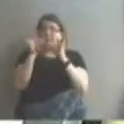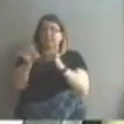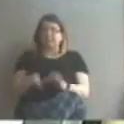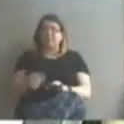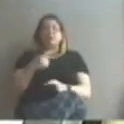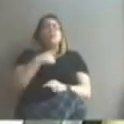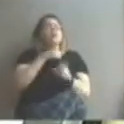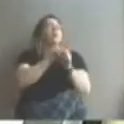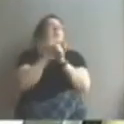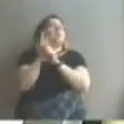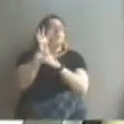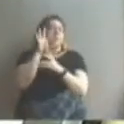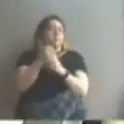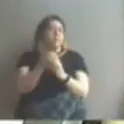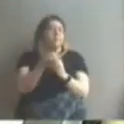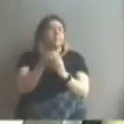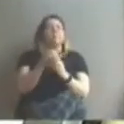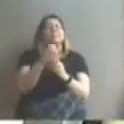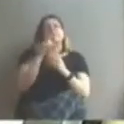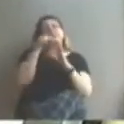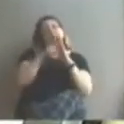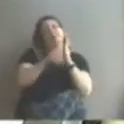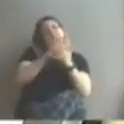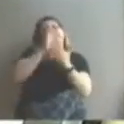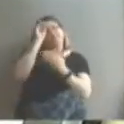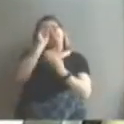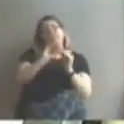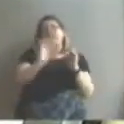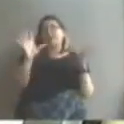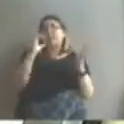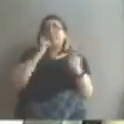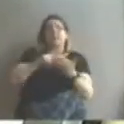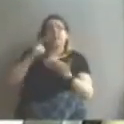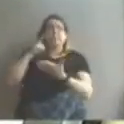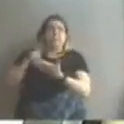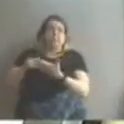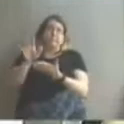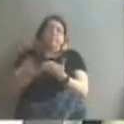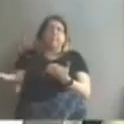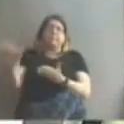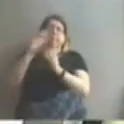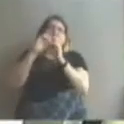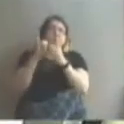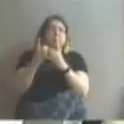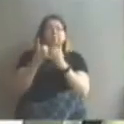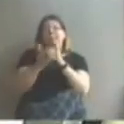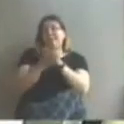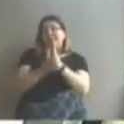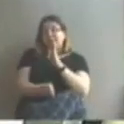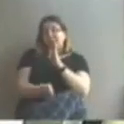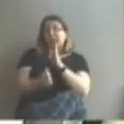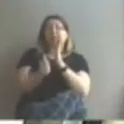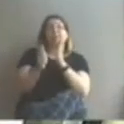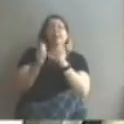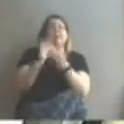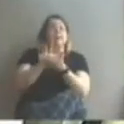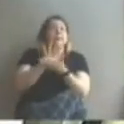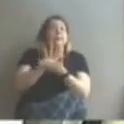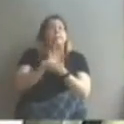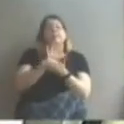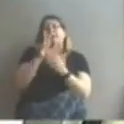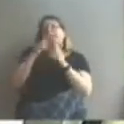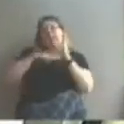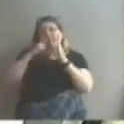also maintained that deeper learning is clearly identified in other areas across the district. talent development academies, our literacy